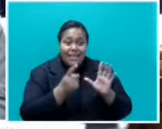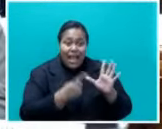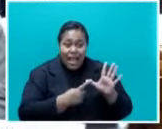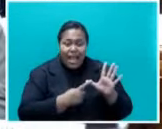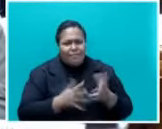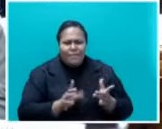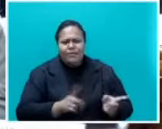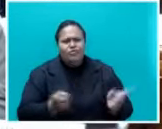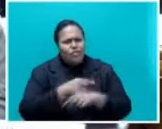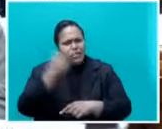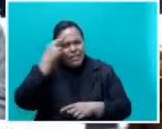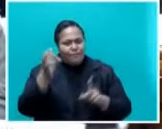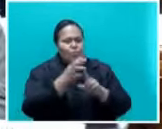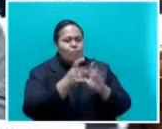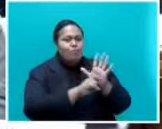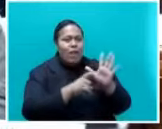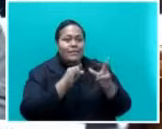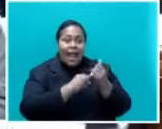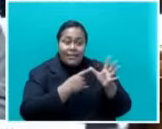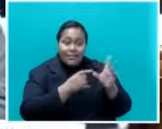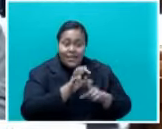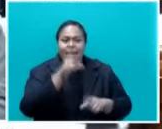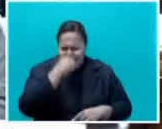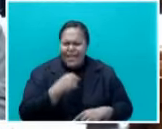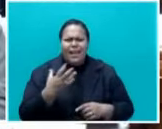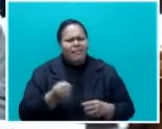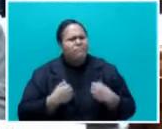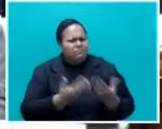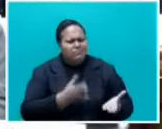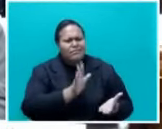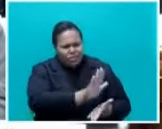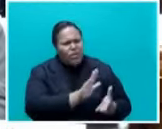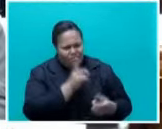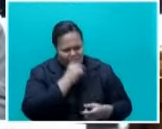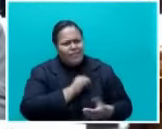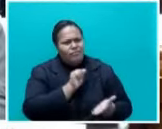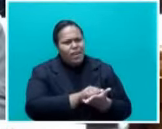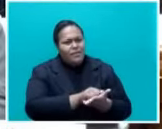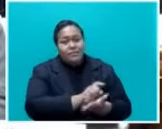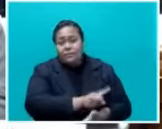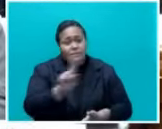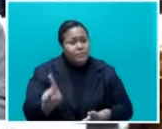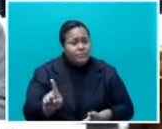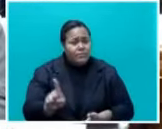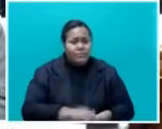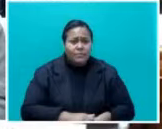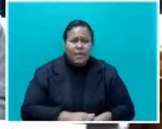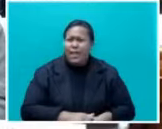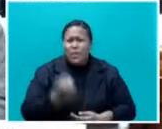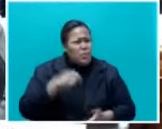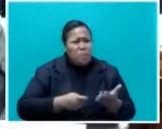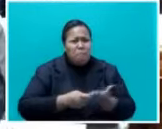Prasad, right? She has the opportunity to go and do that. She can simply go, no deed